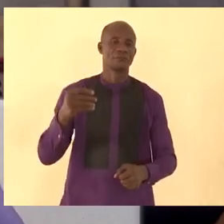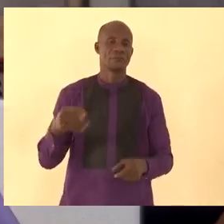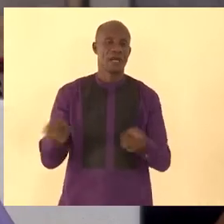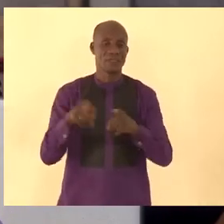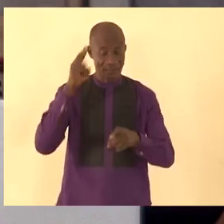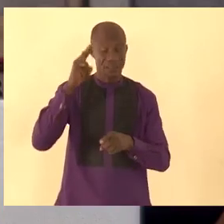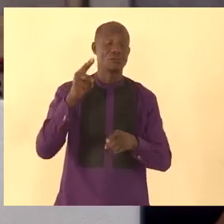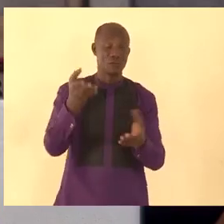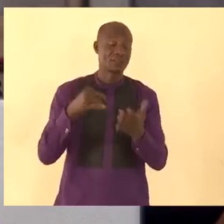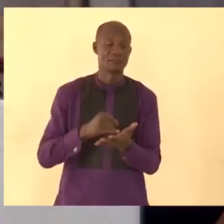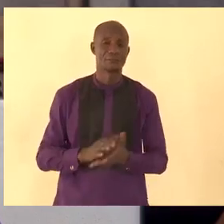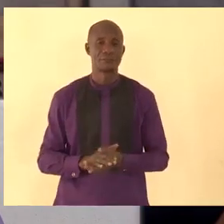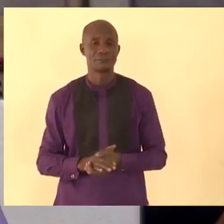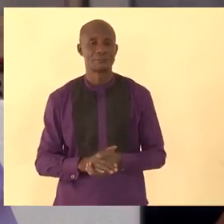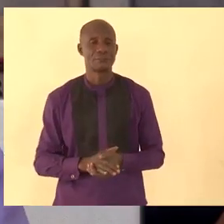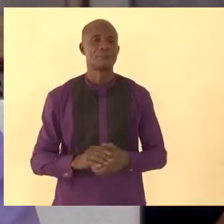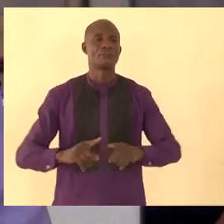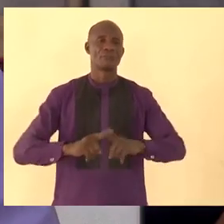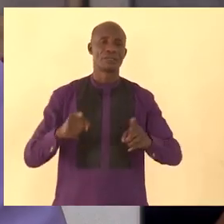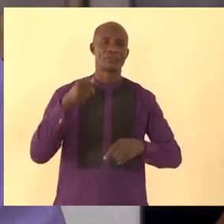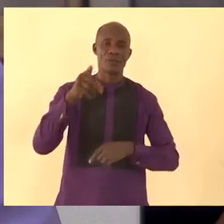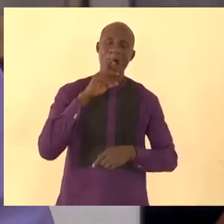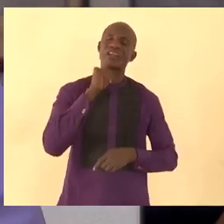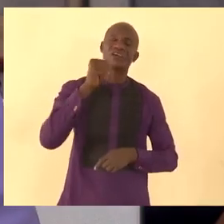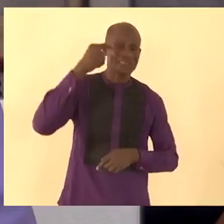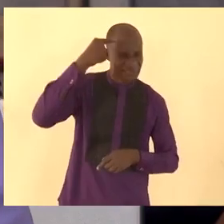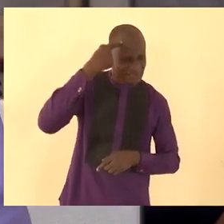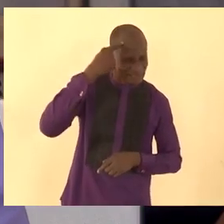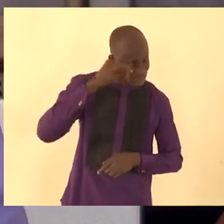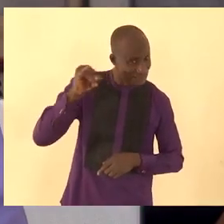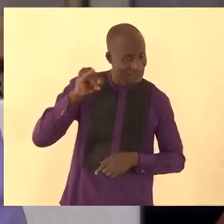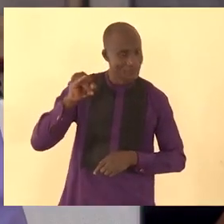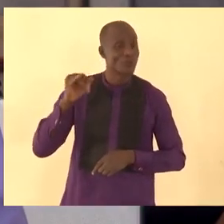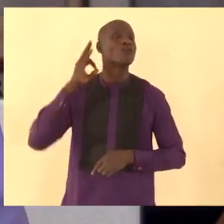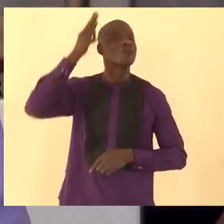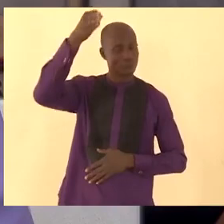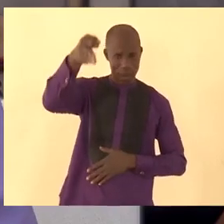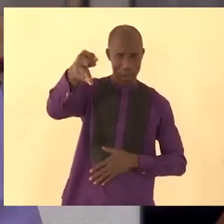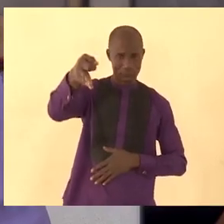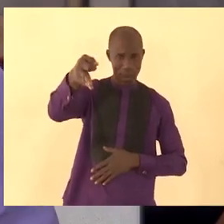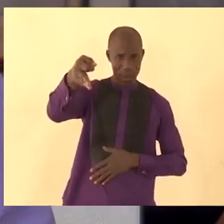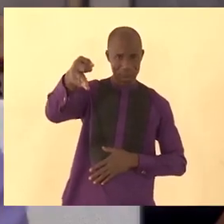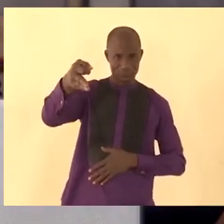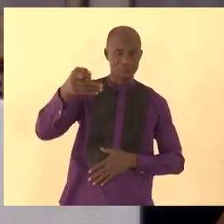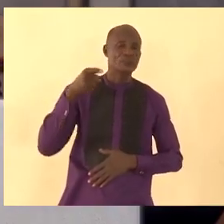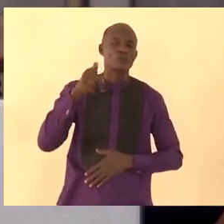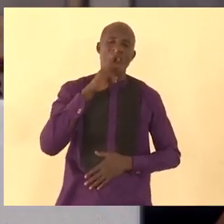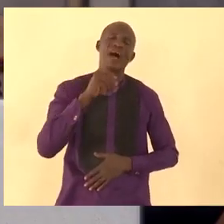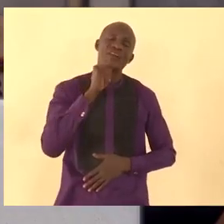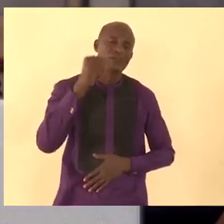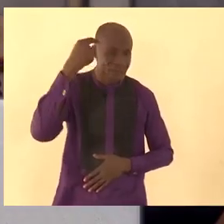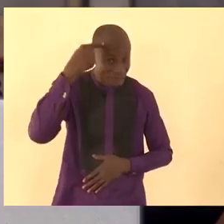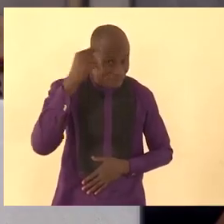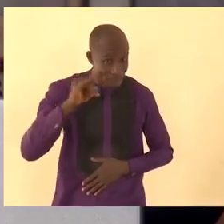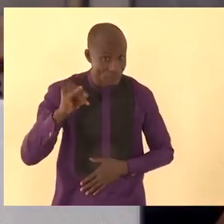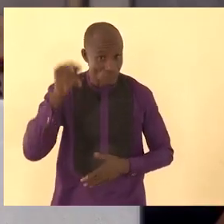he or she deserves now. But you are not thinking of your long-term reputation. You are not thinking